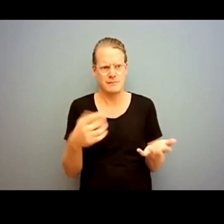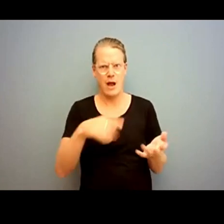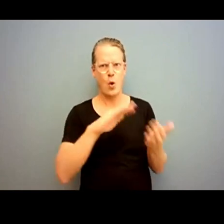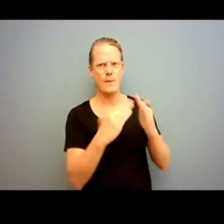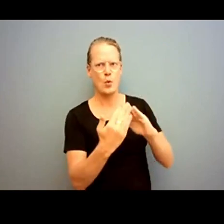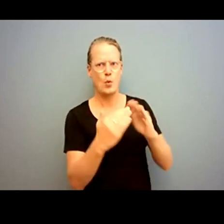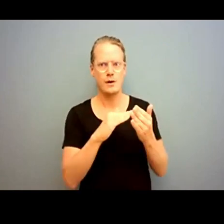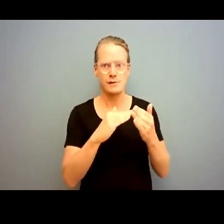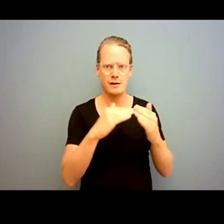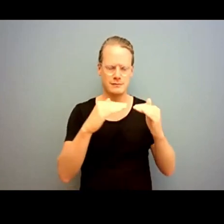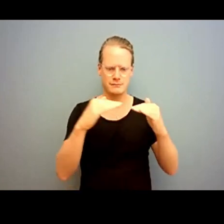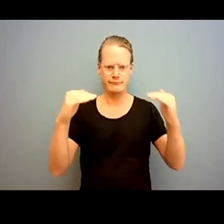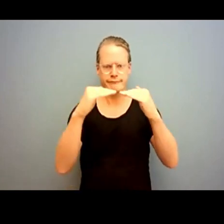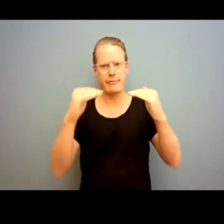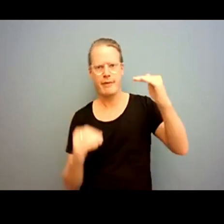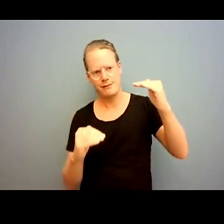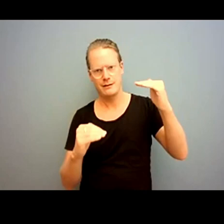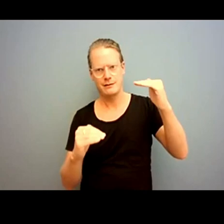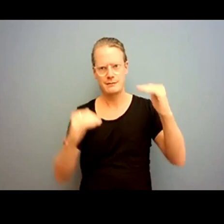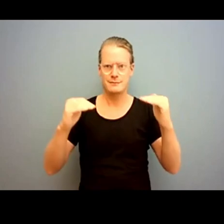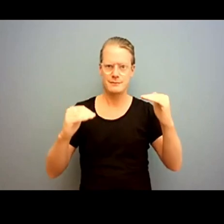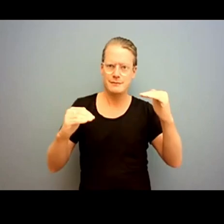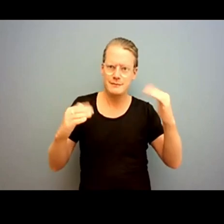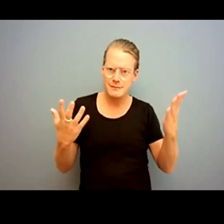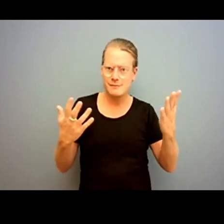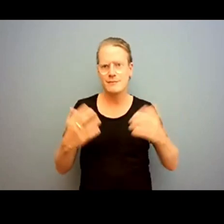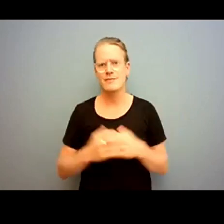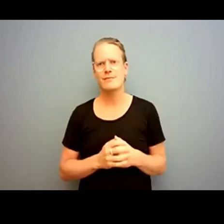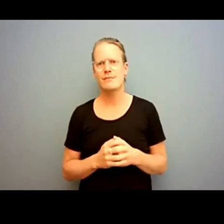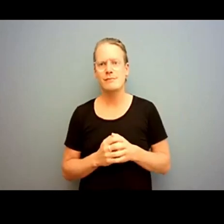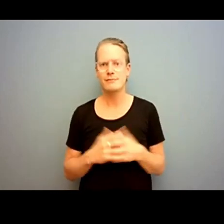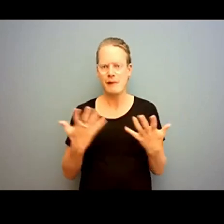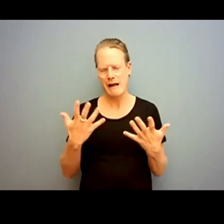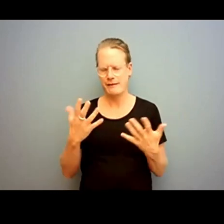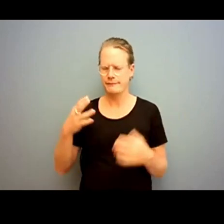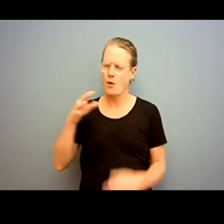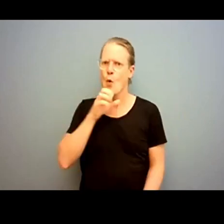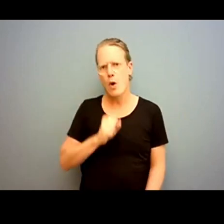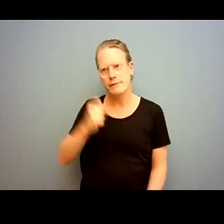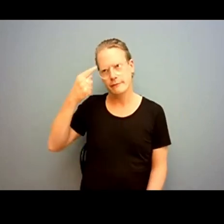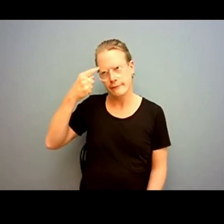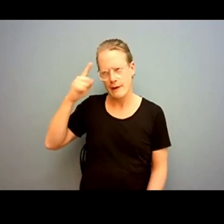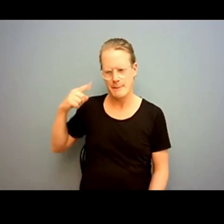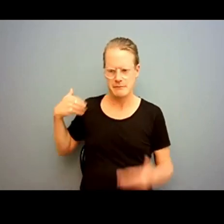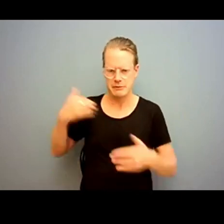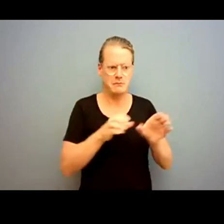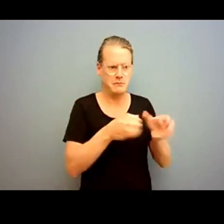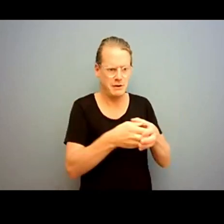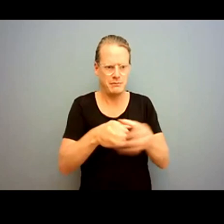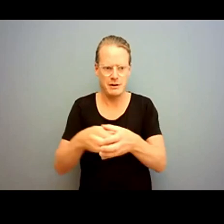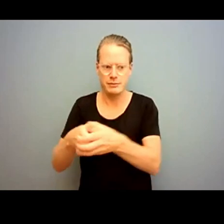in winning a case, but should we not aim for more? Does social justice require